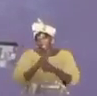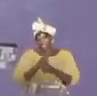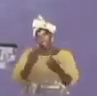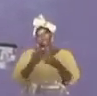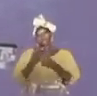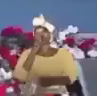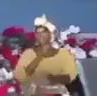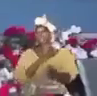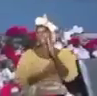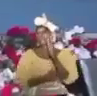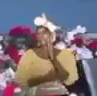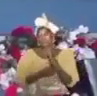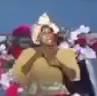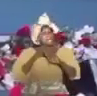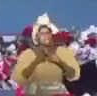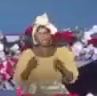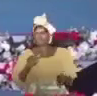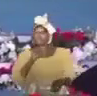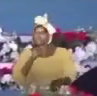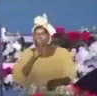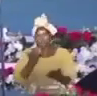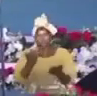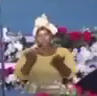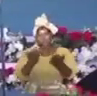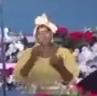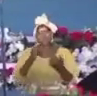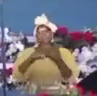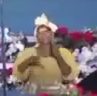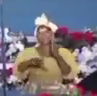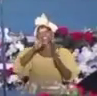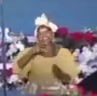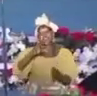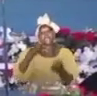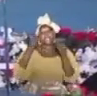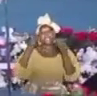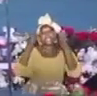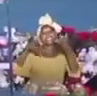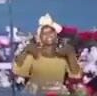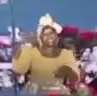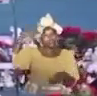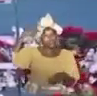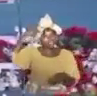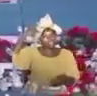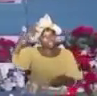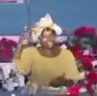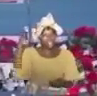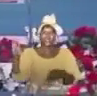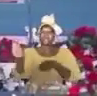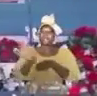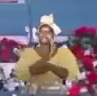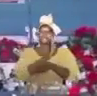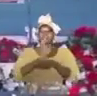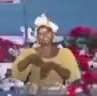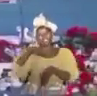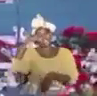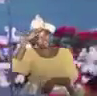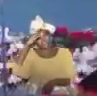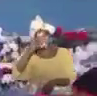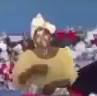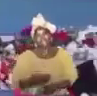spiritual. With all due respect, many politicians, many businessmen, captains of